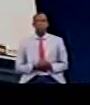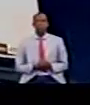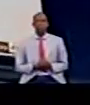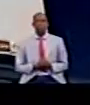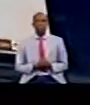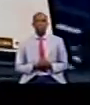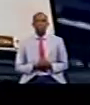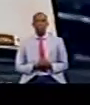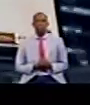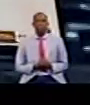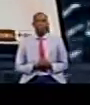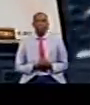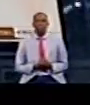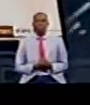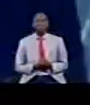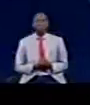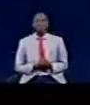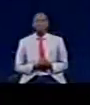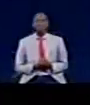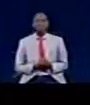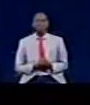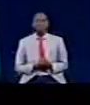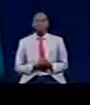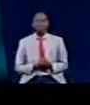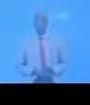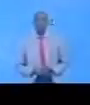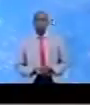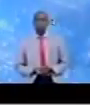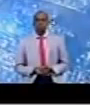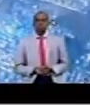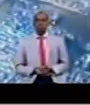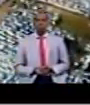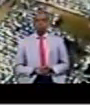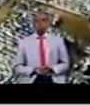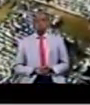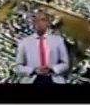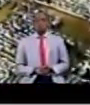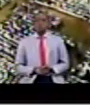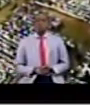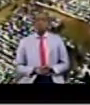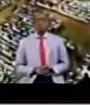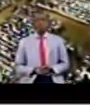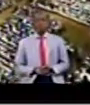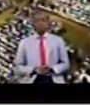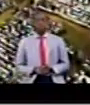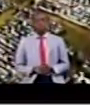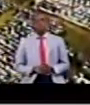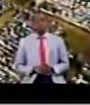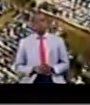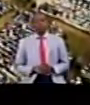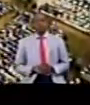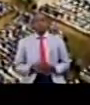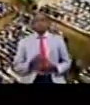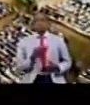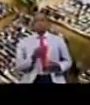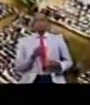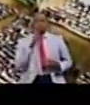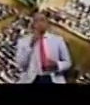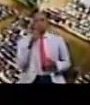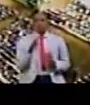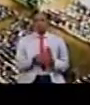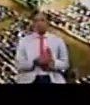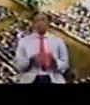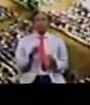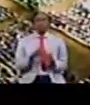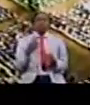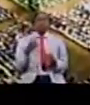of our hands. In the name of Jesus, O Lord, open heaven, O Lord. Father God, open heaven, O